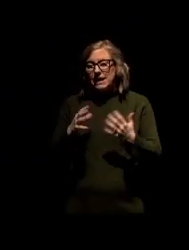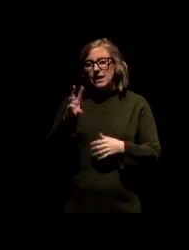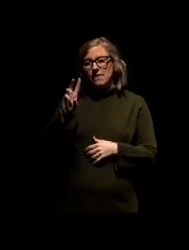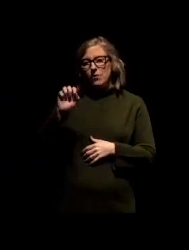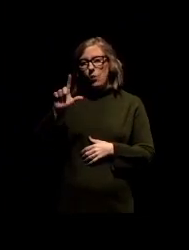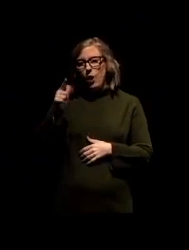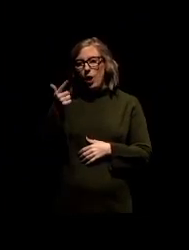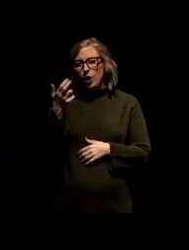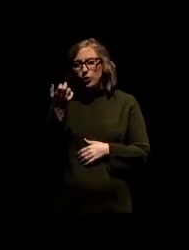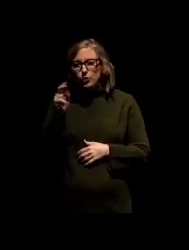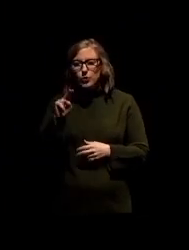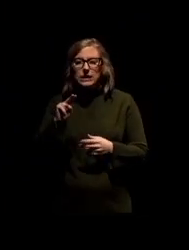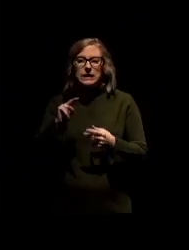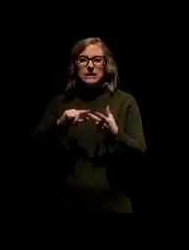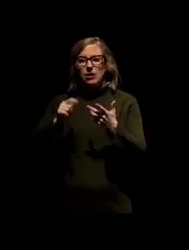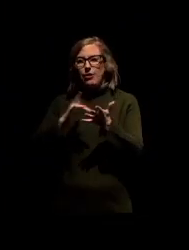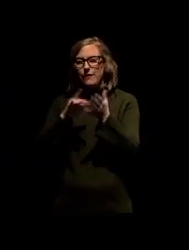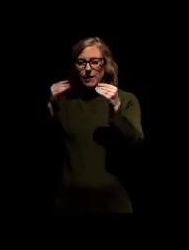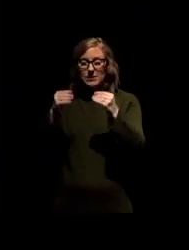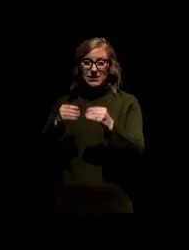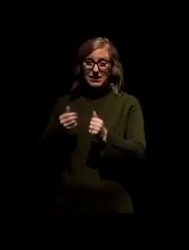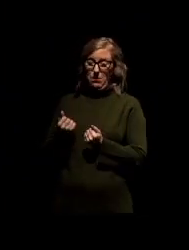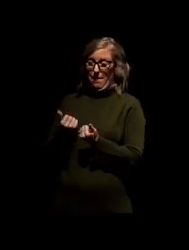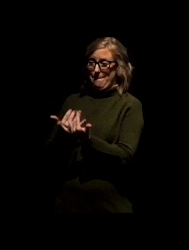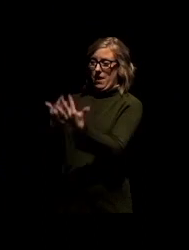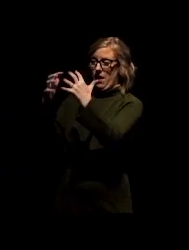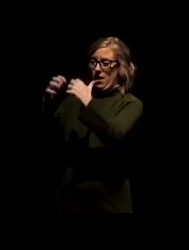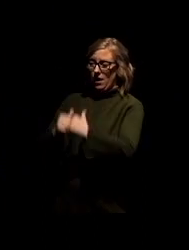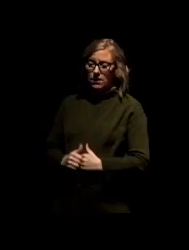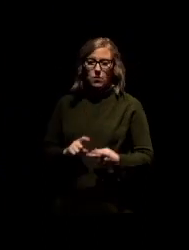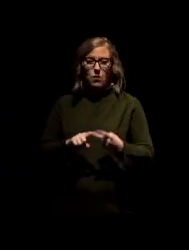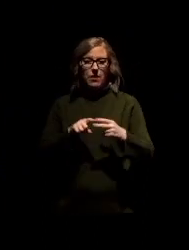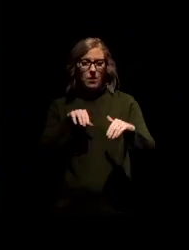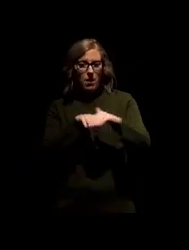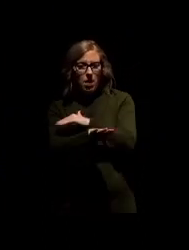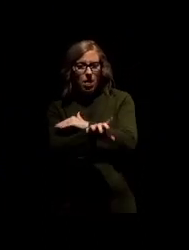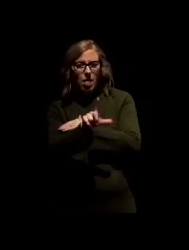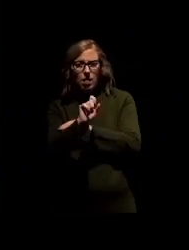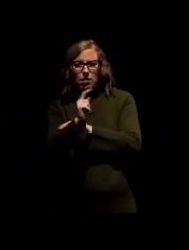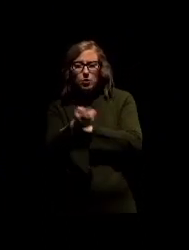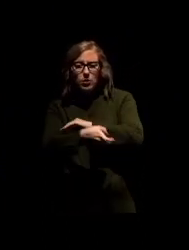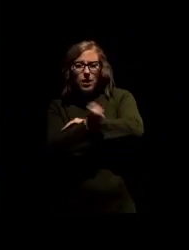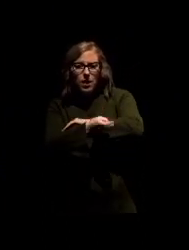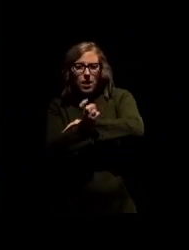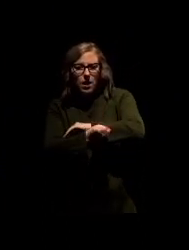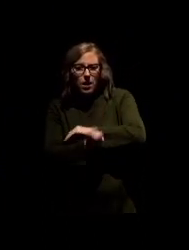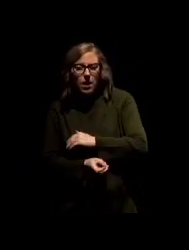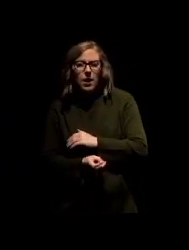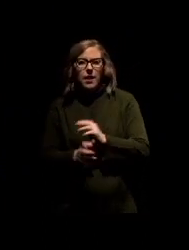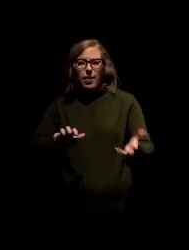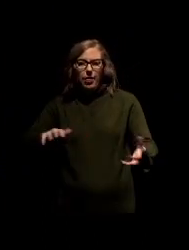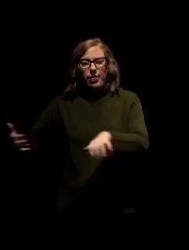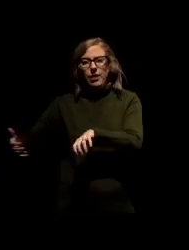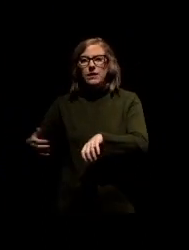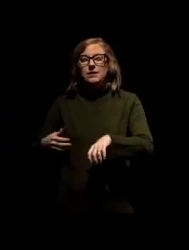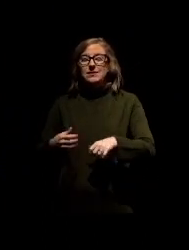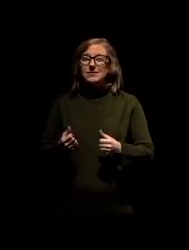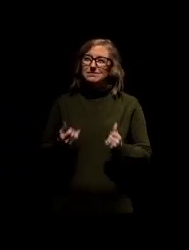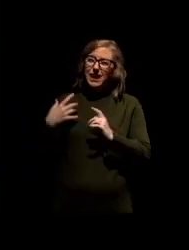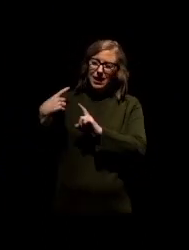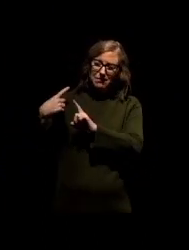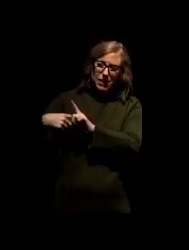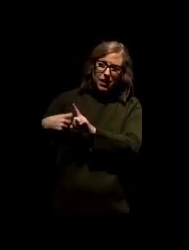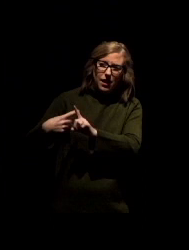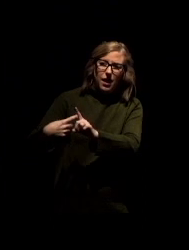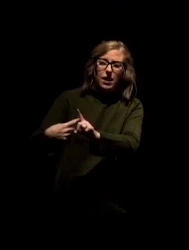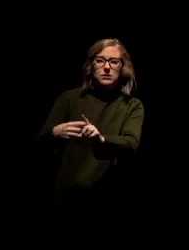other pharmacies were either burned down or looted or destroyed, and which meant that for months there